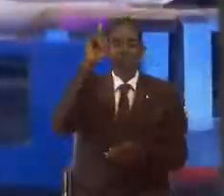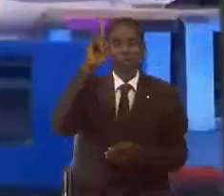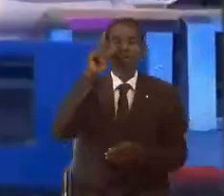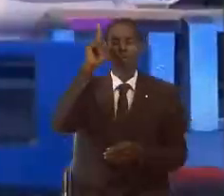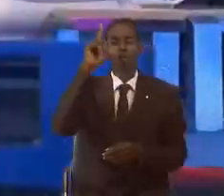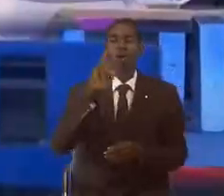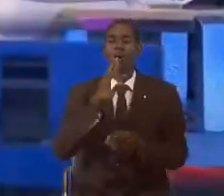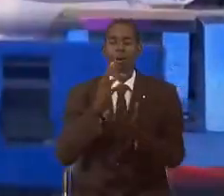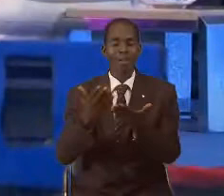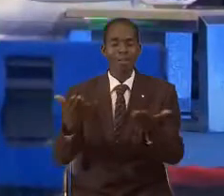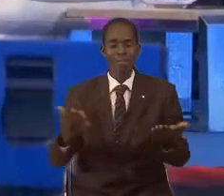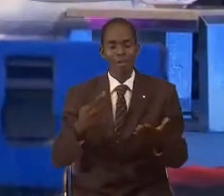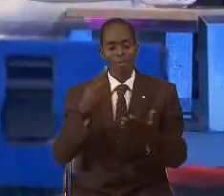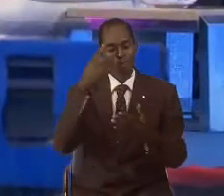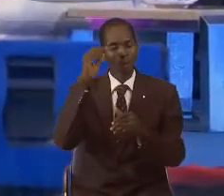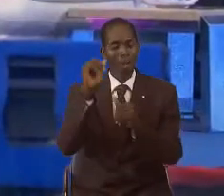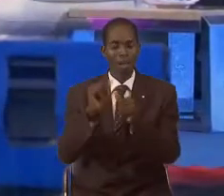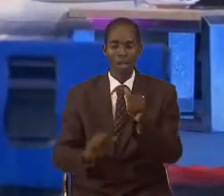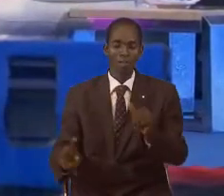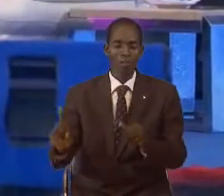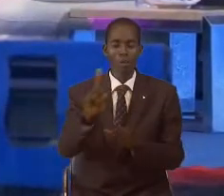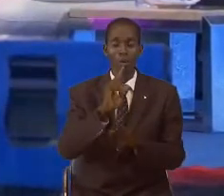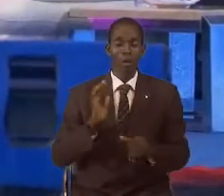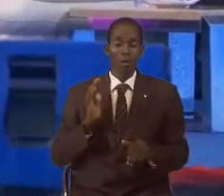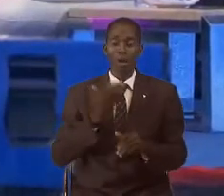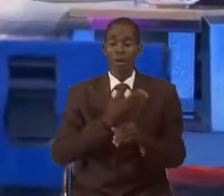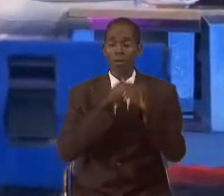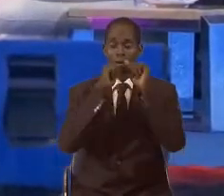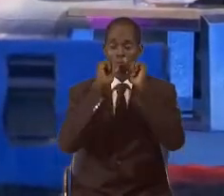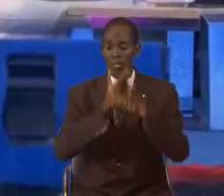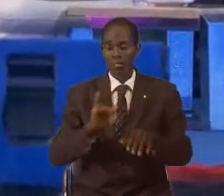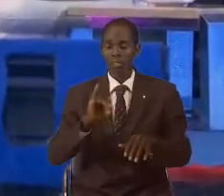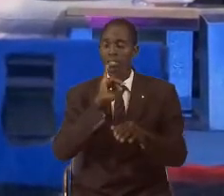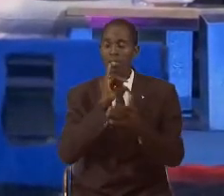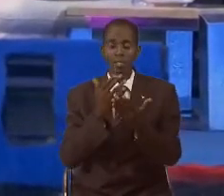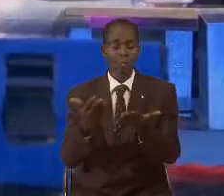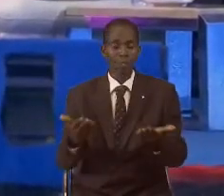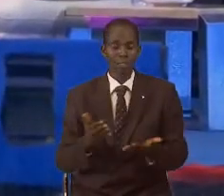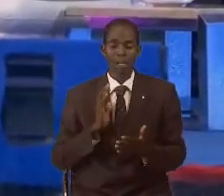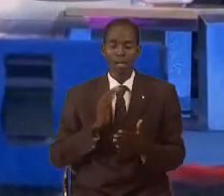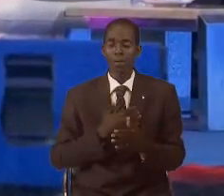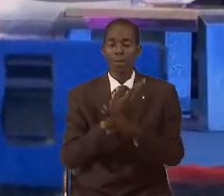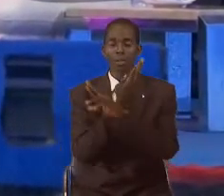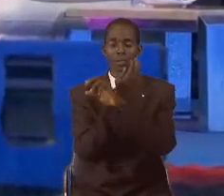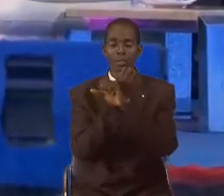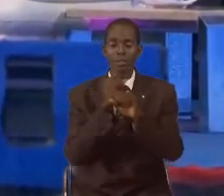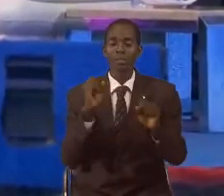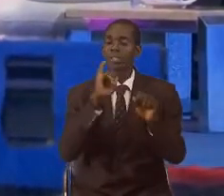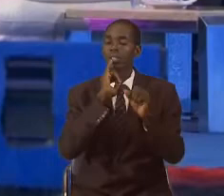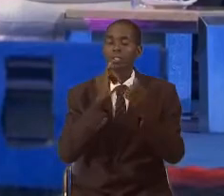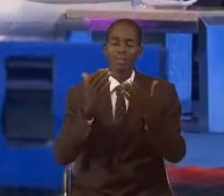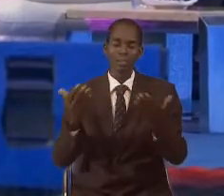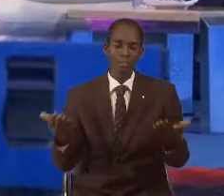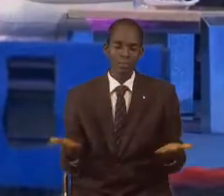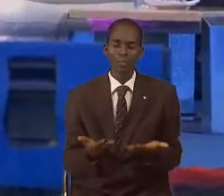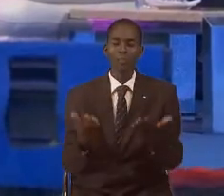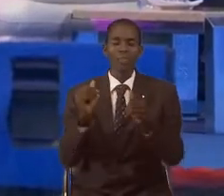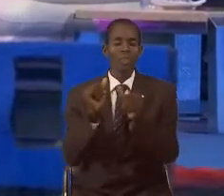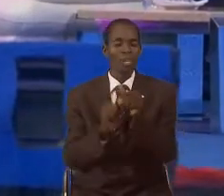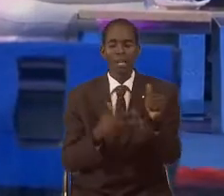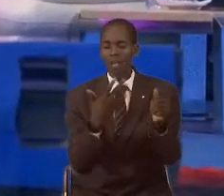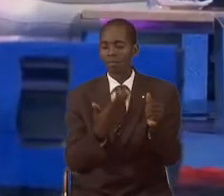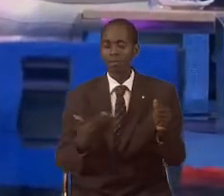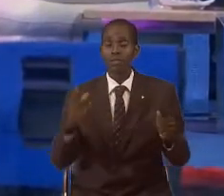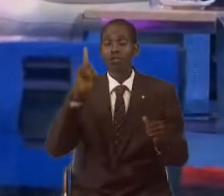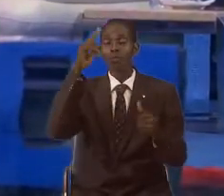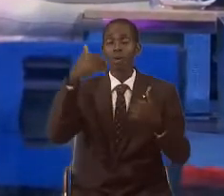your name. We glorify you. You are here for everyone. Our blessing is here.